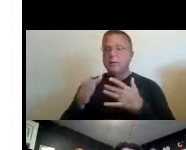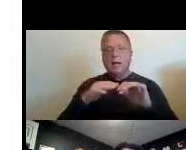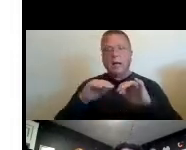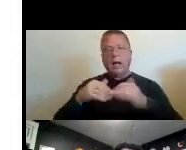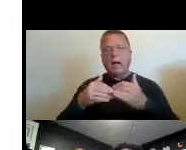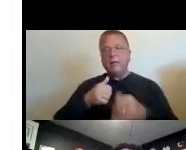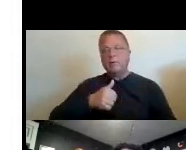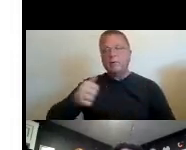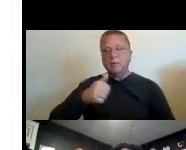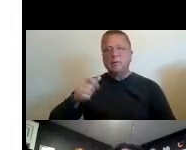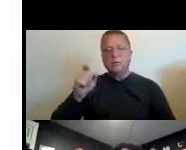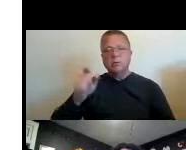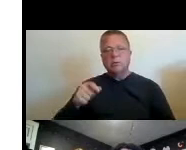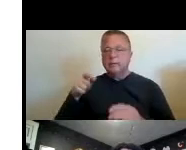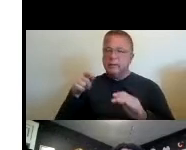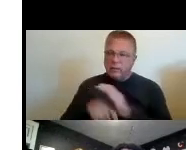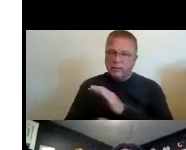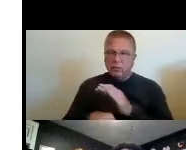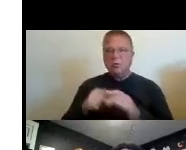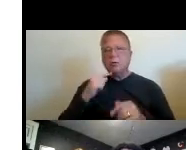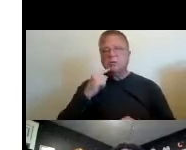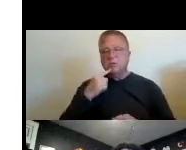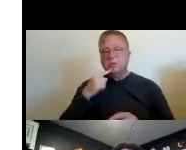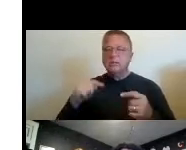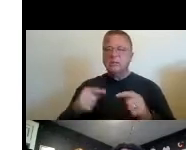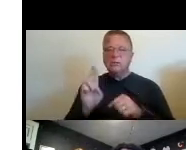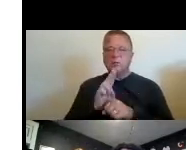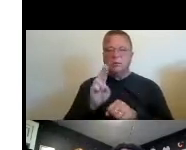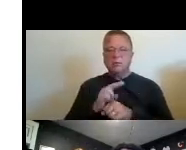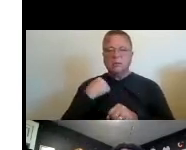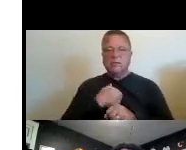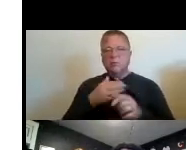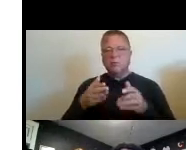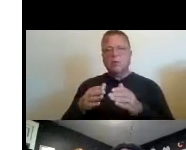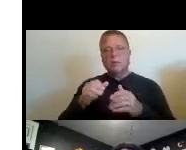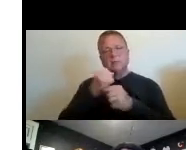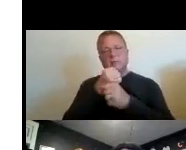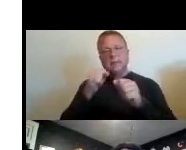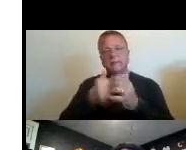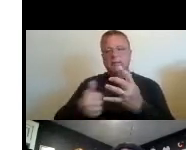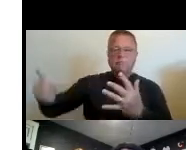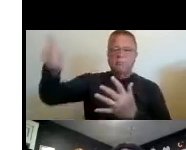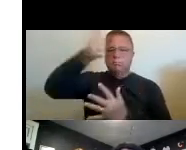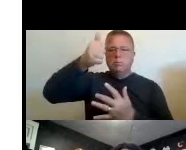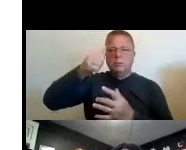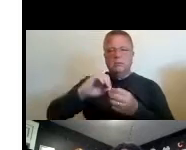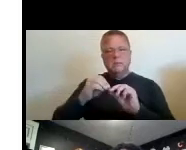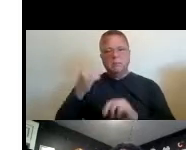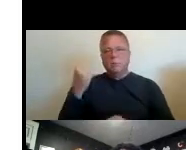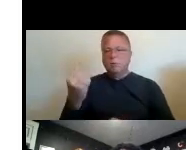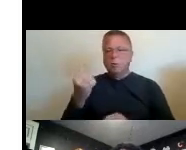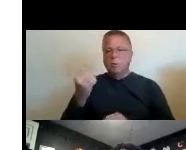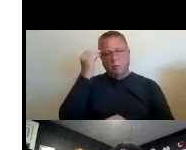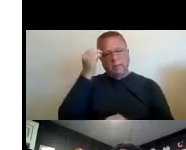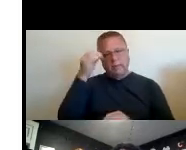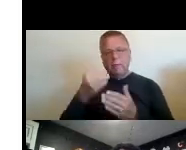be killed or seriously injured while using our roadways. And so safety is our number one factor when we're considering new